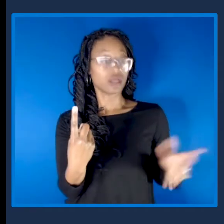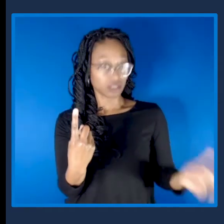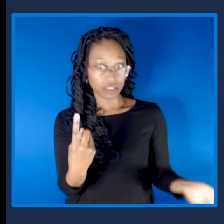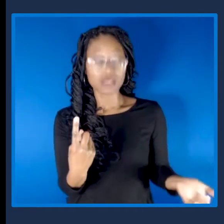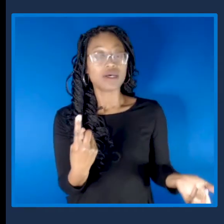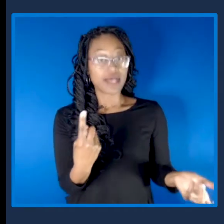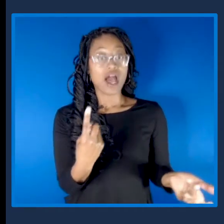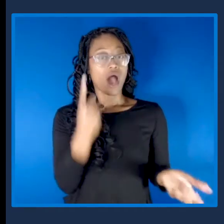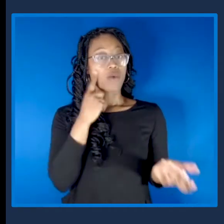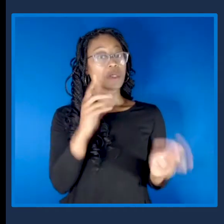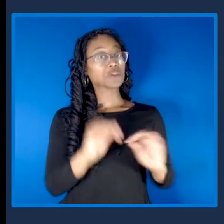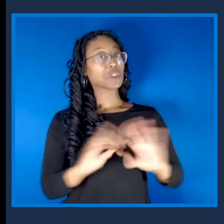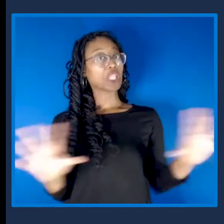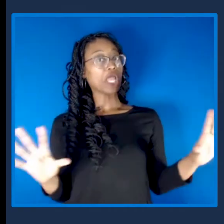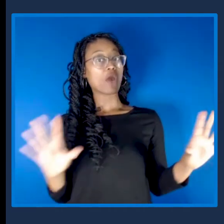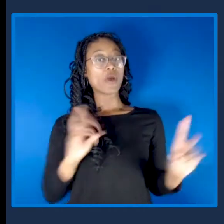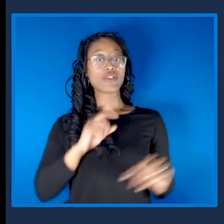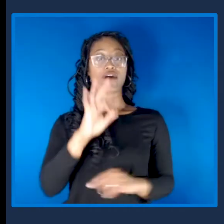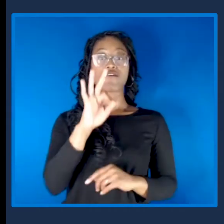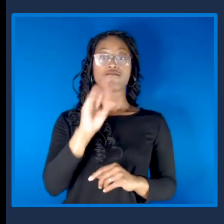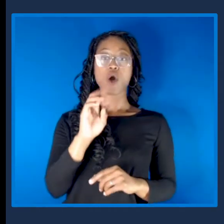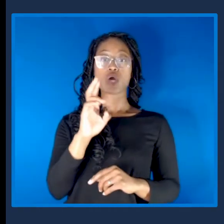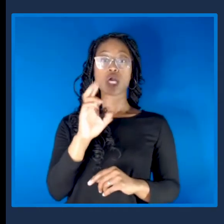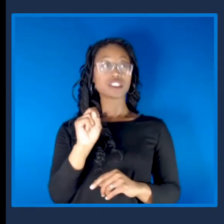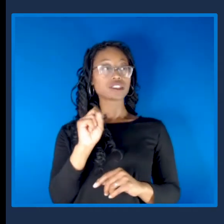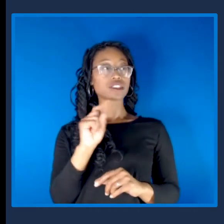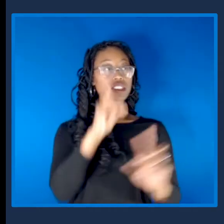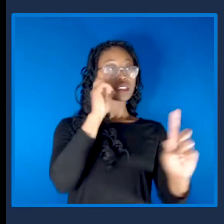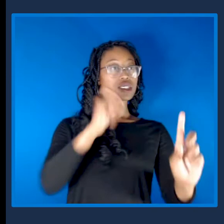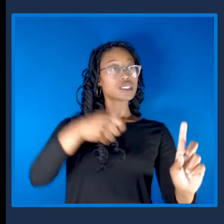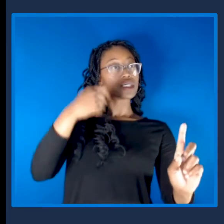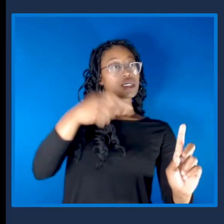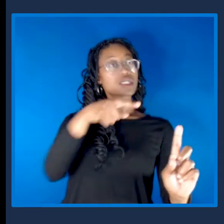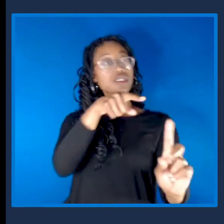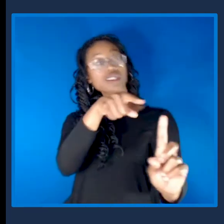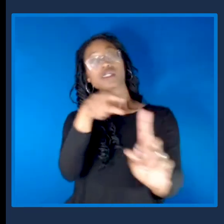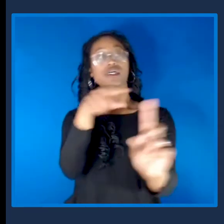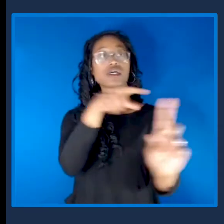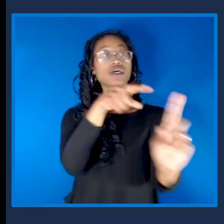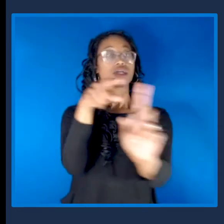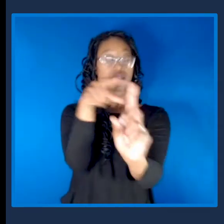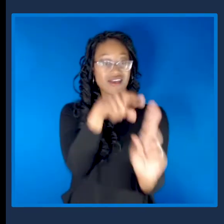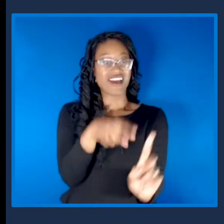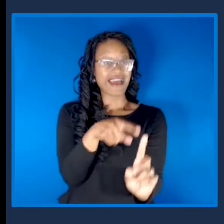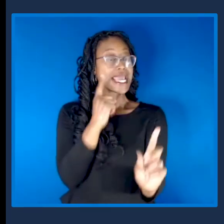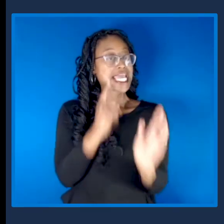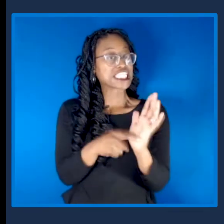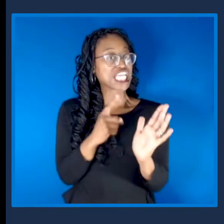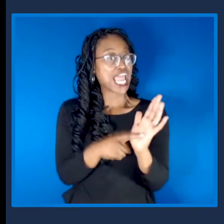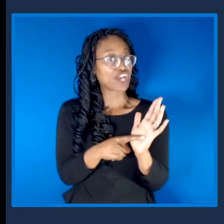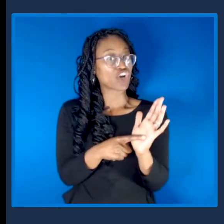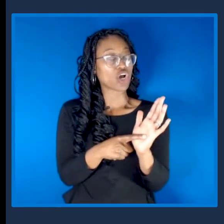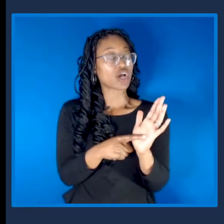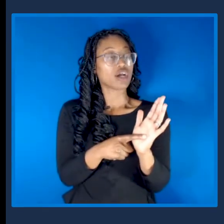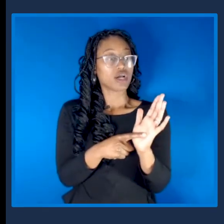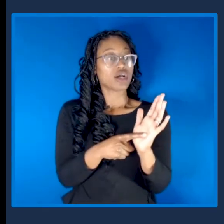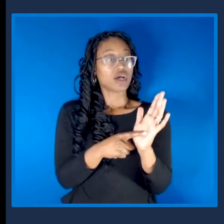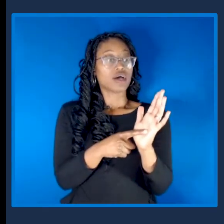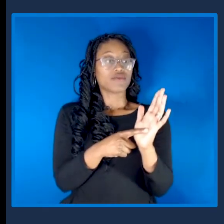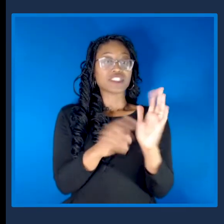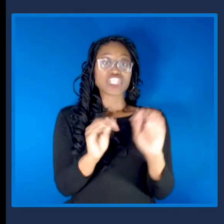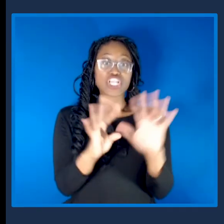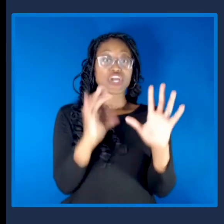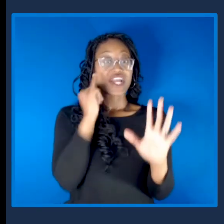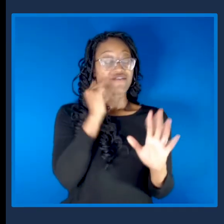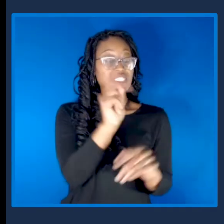focus is, generally using a visible focus indicator around each tabbable